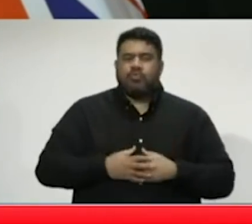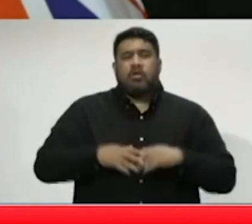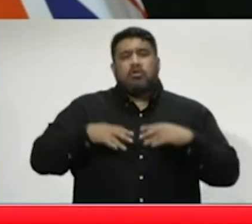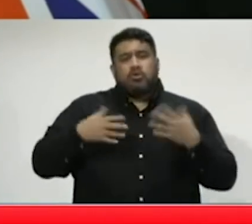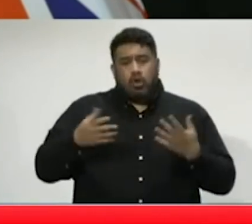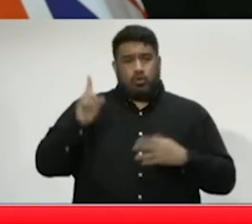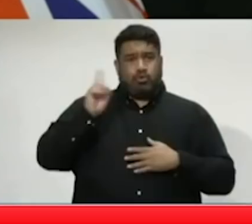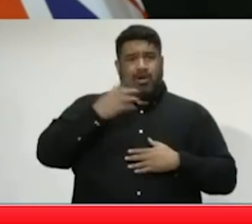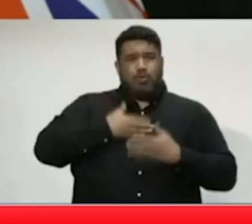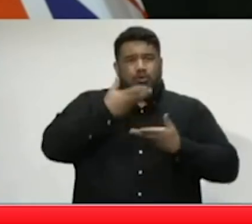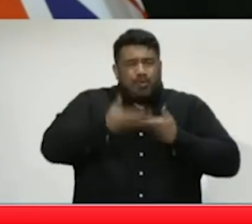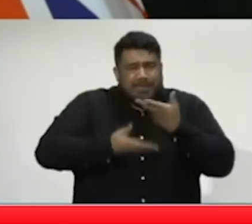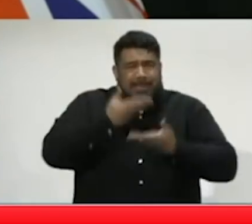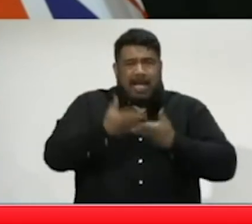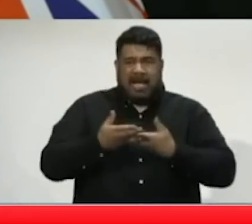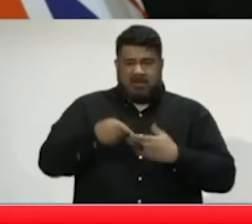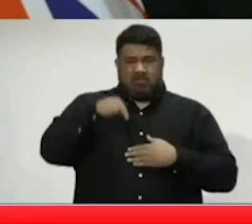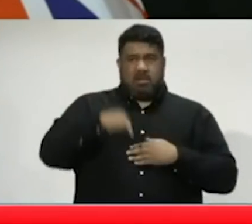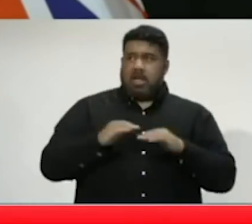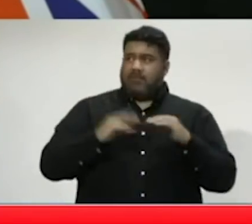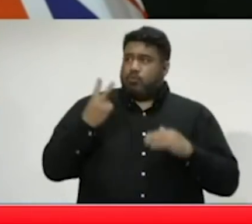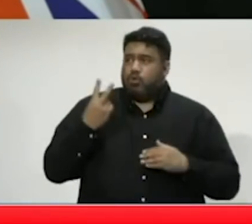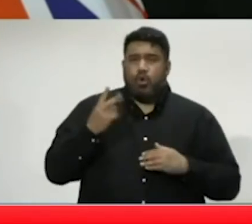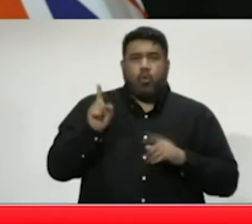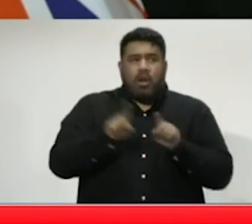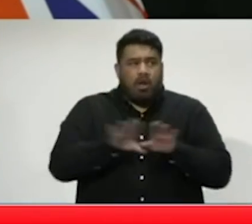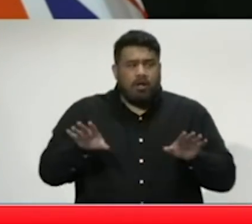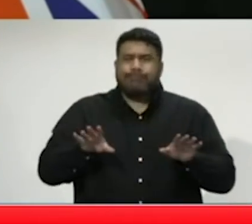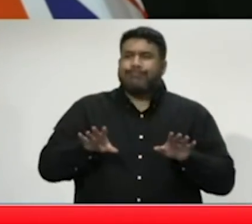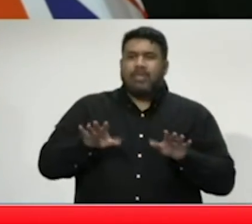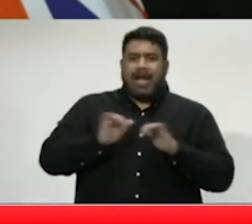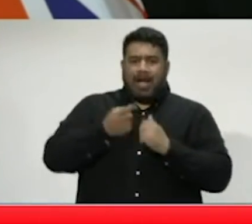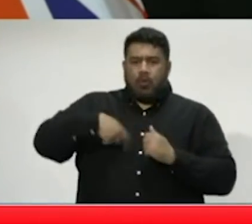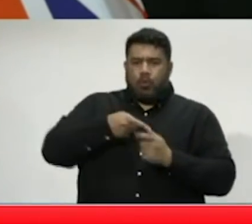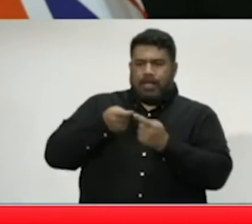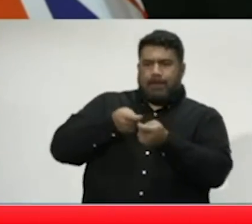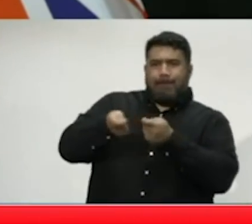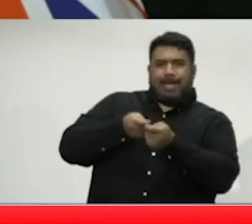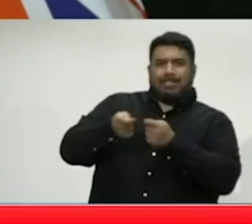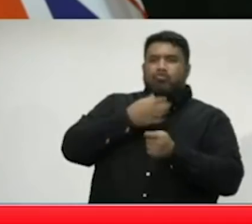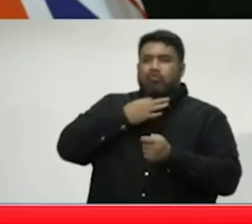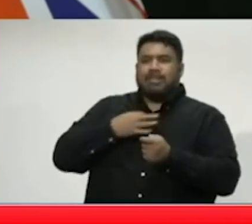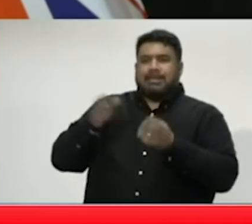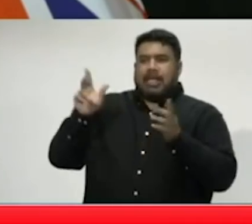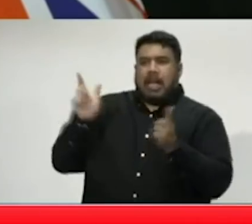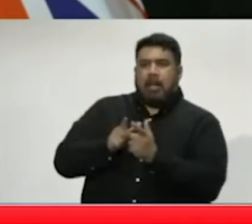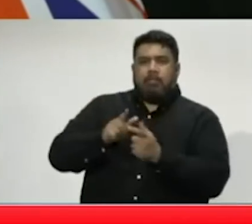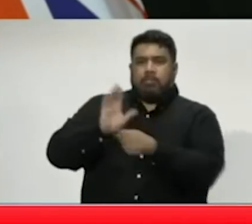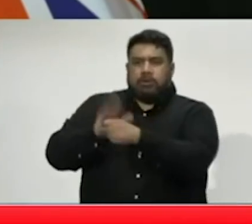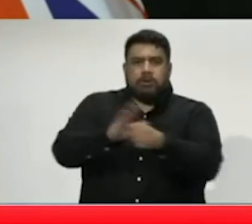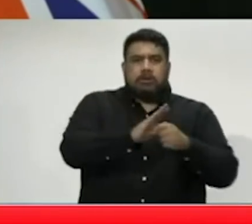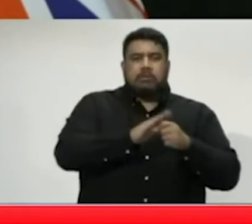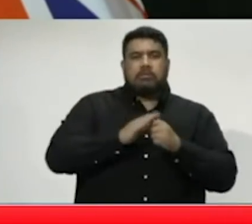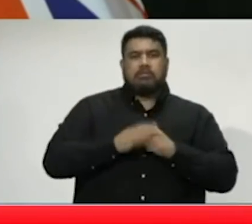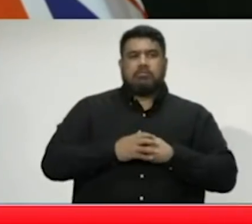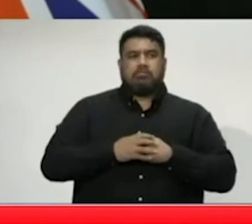of what the ongoing management of that risk looks like here in New Zealand. Through every level, we will